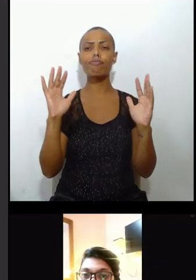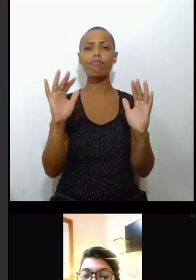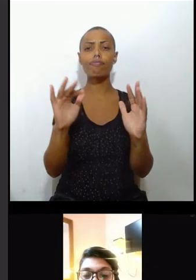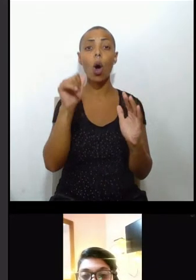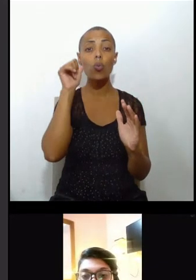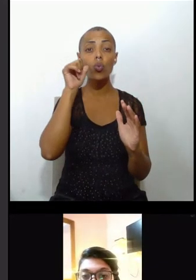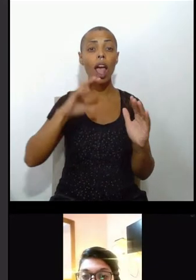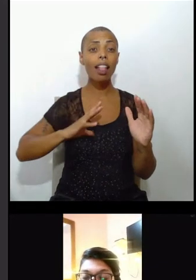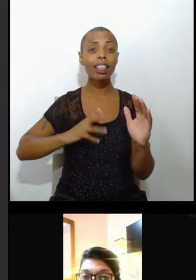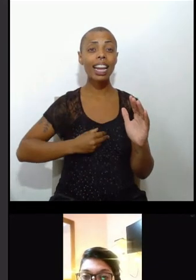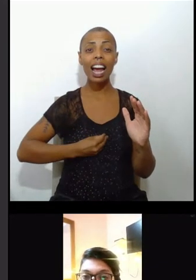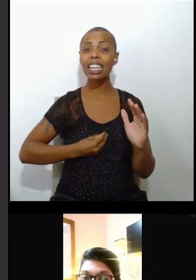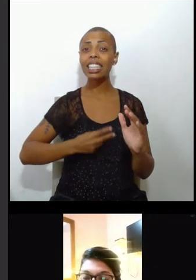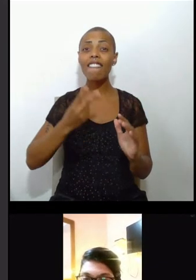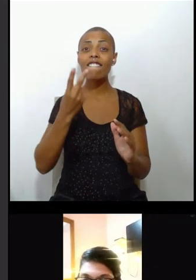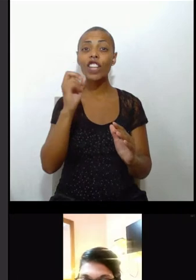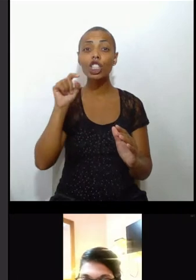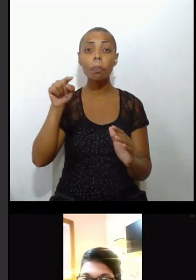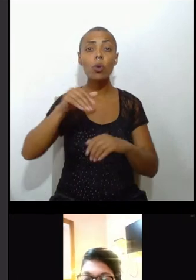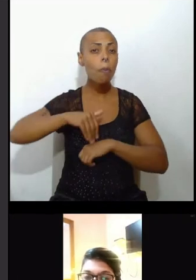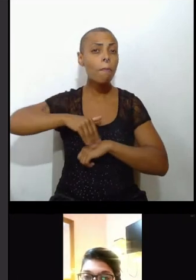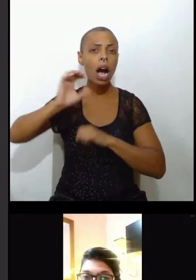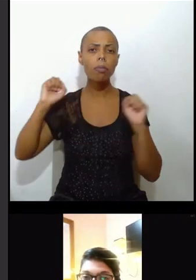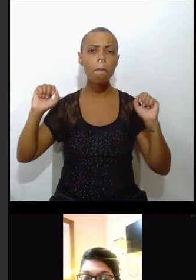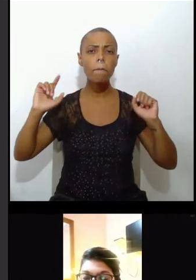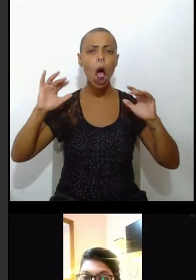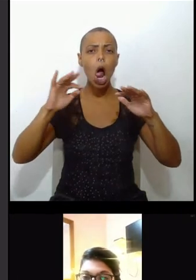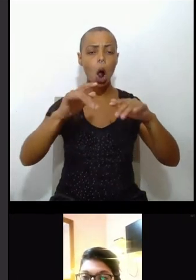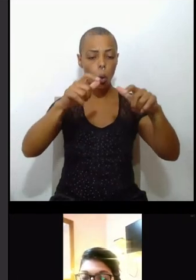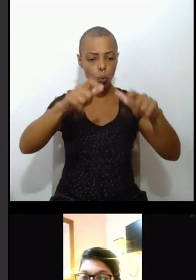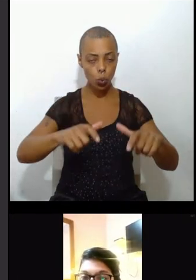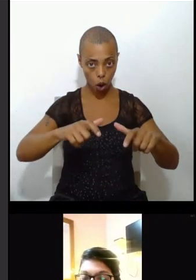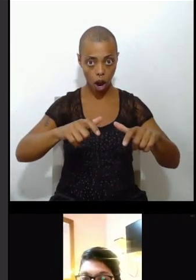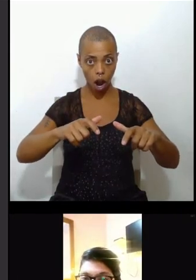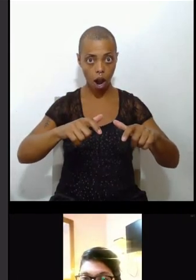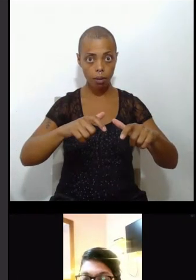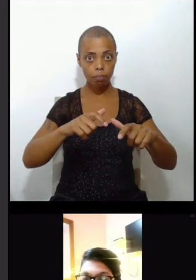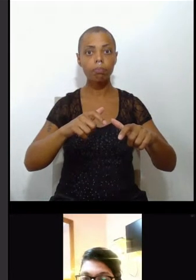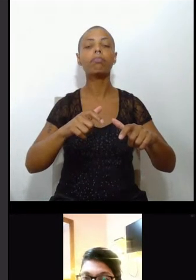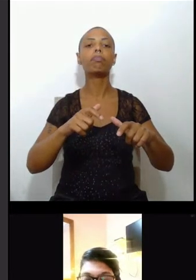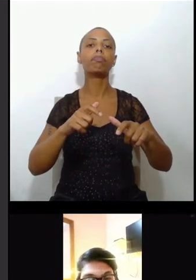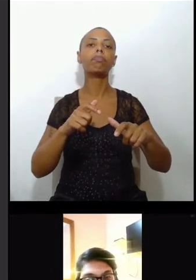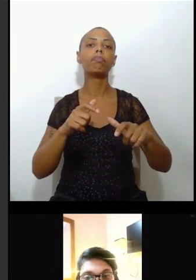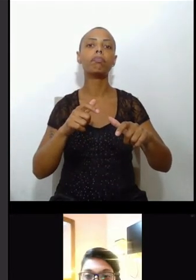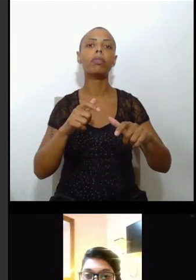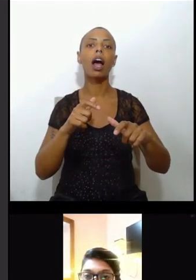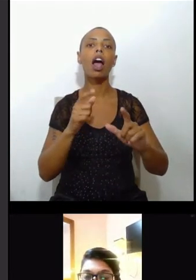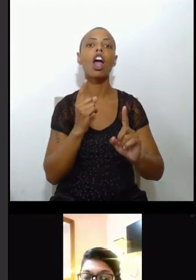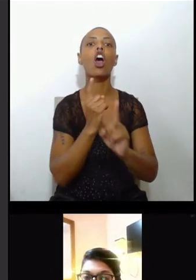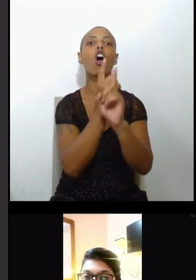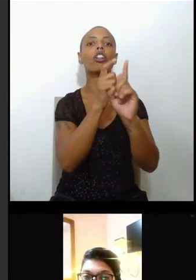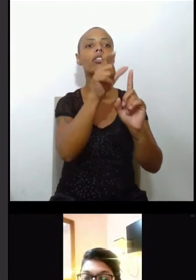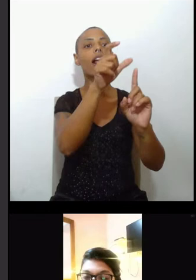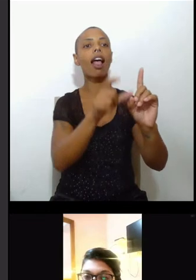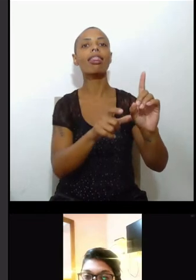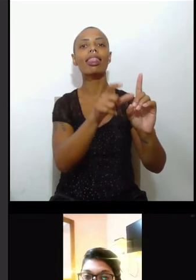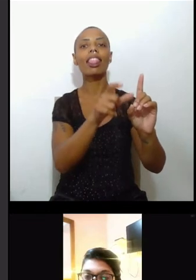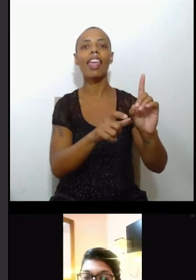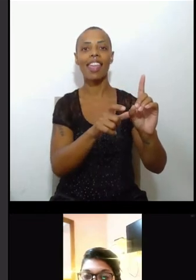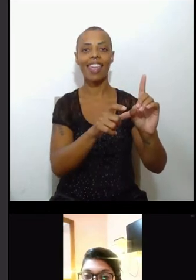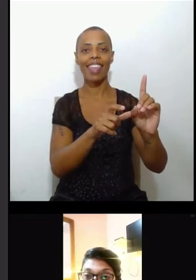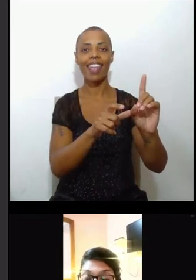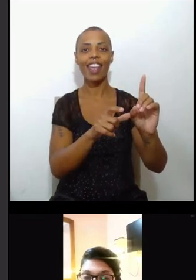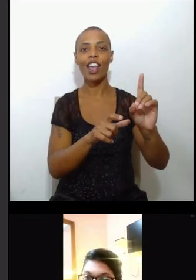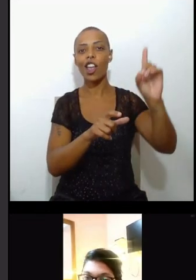Temple to meet the god called aravan and in in one of our epics Mahabharata aravan